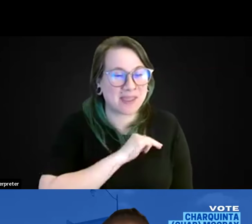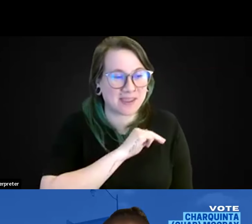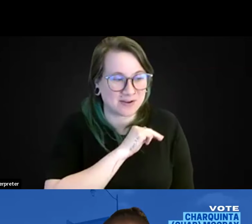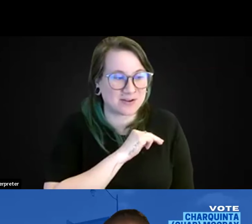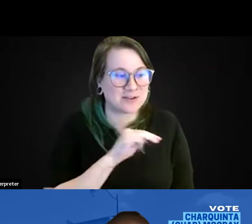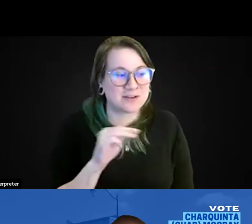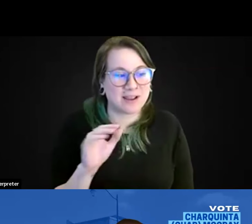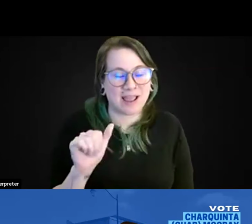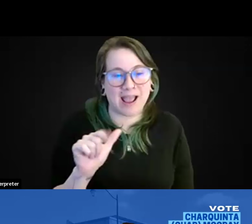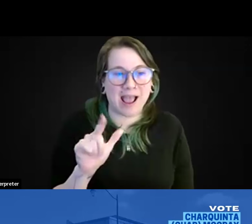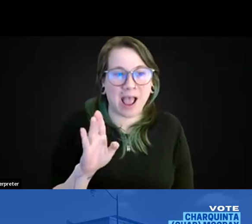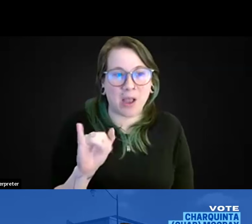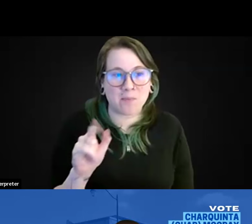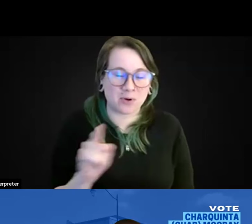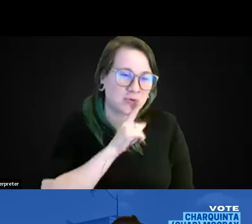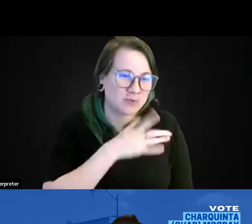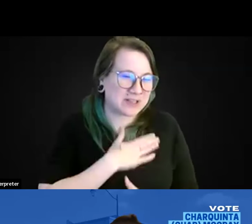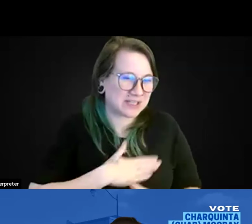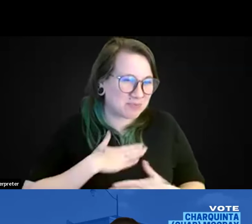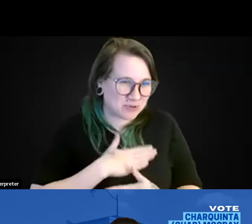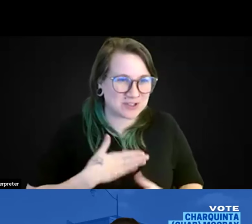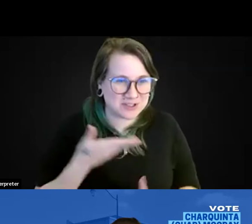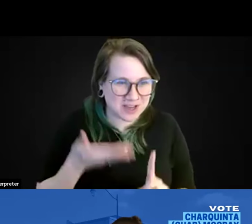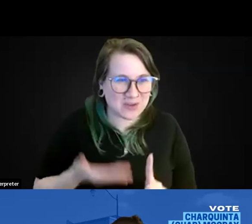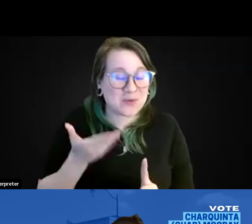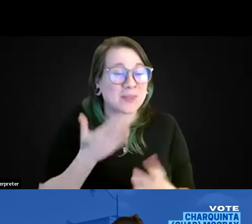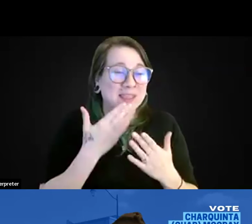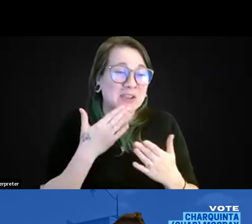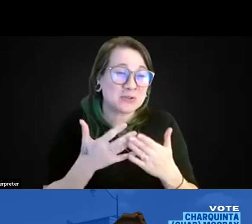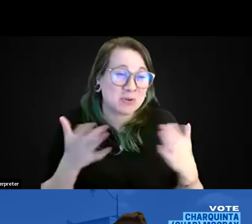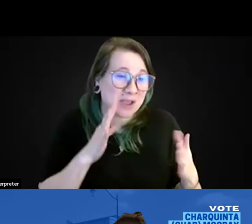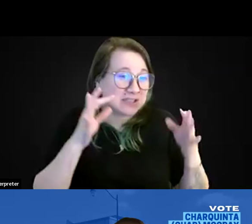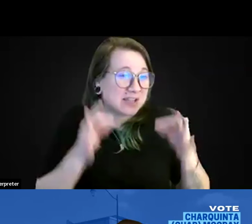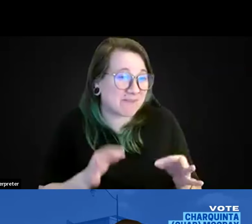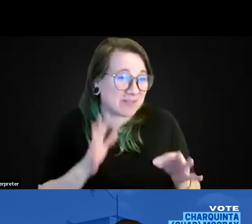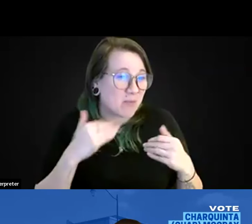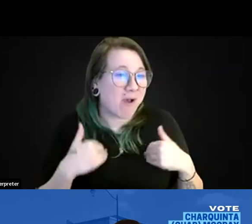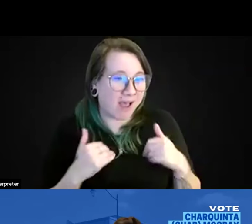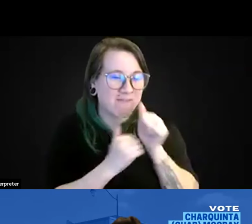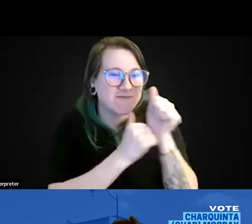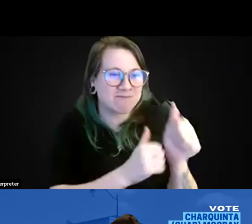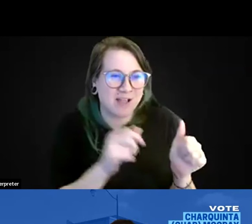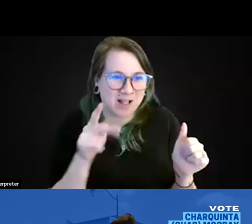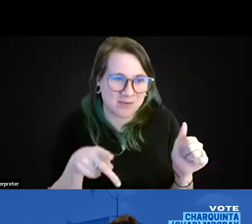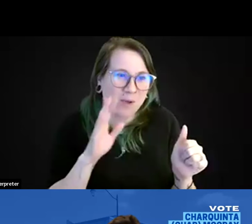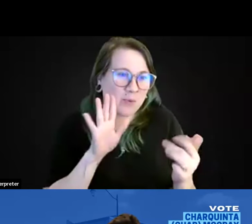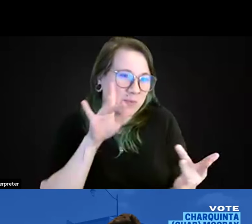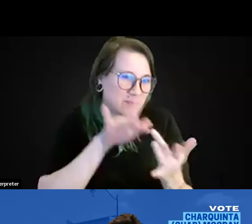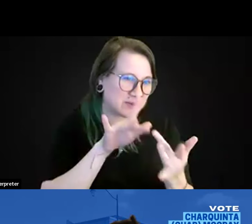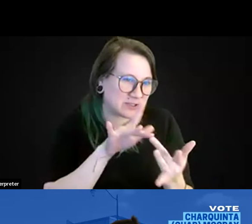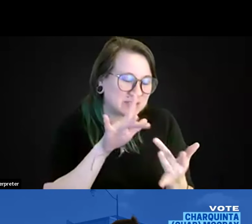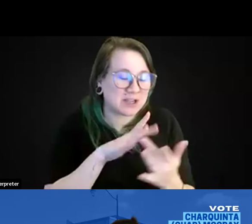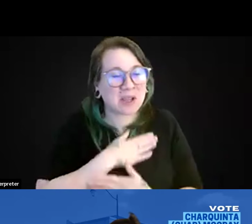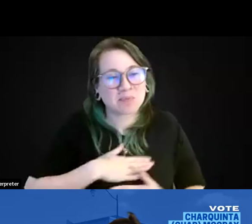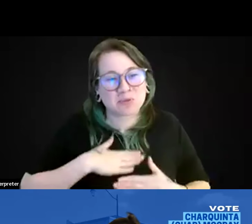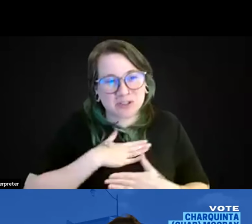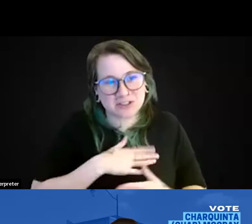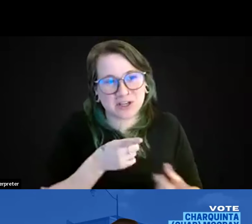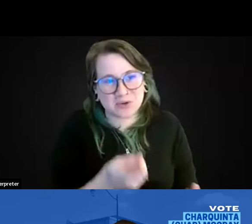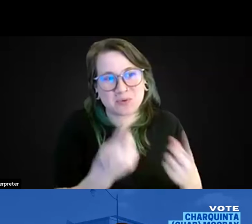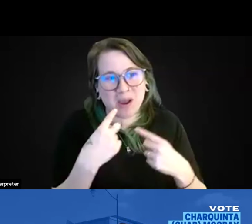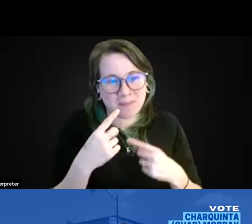really appreciate you. So thank you so much. We'll definitely have some follow-up. You know, we will be reaching out, and we appreciate you